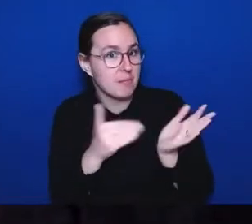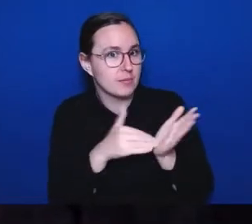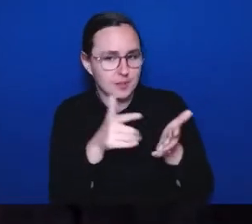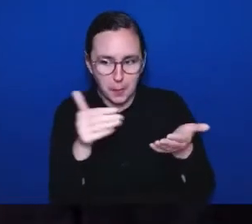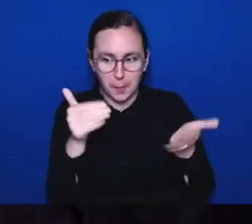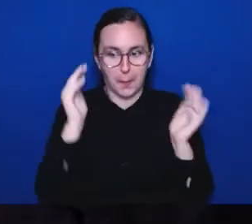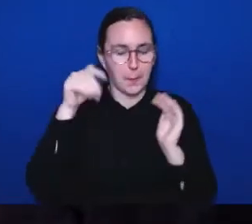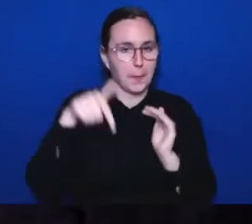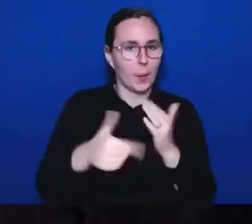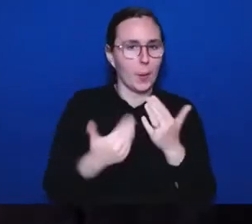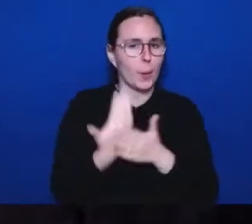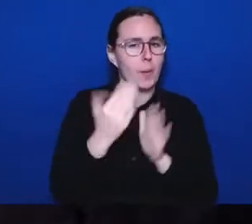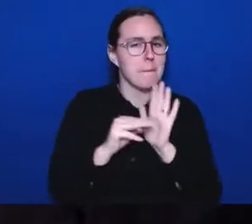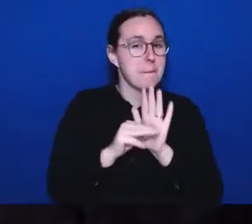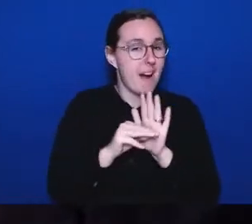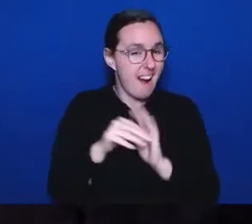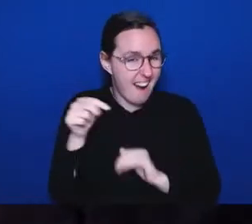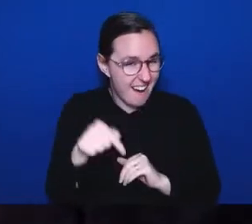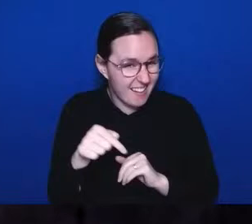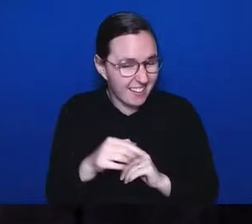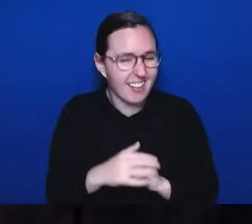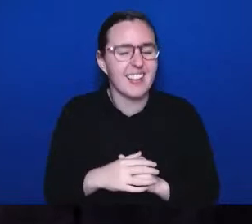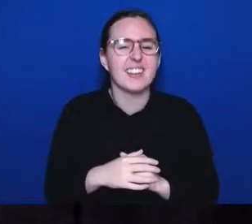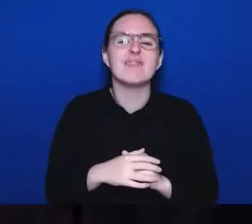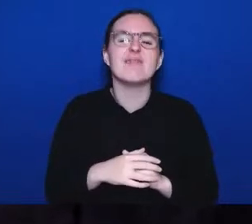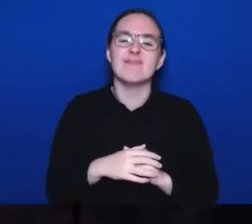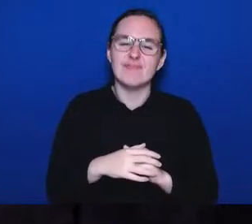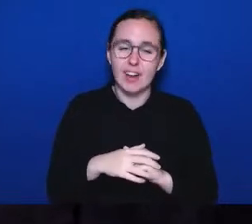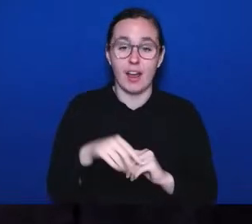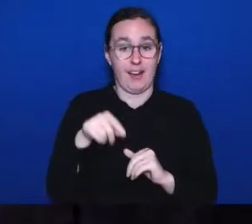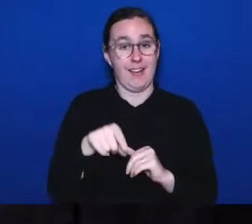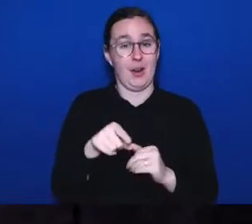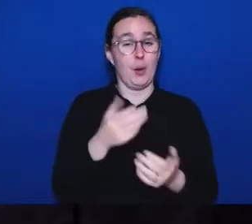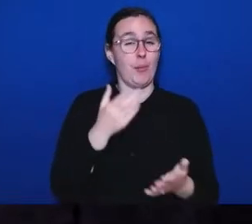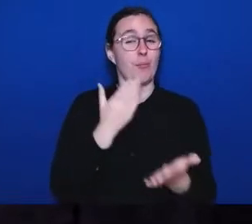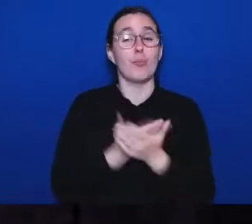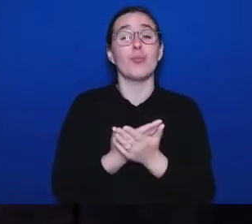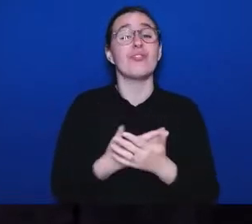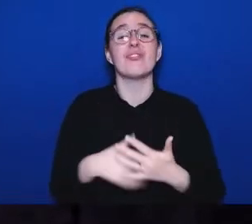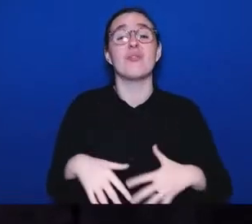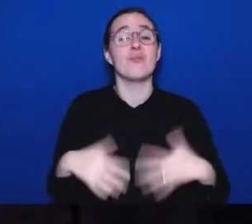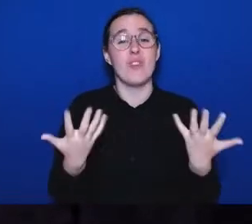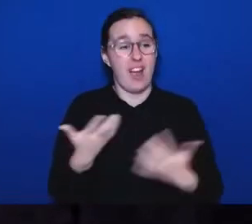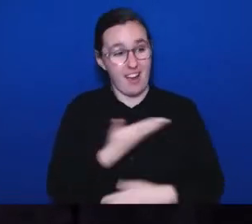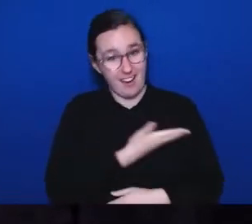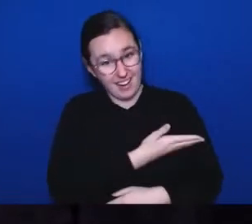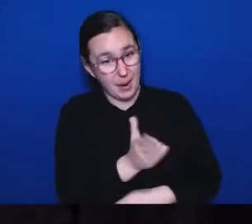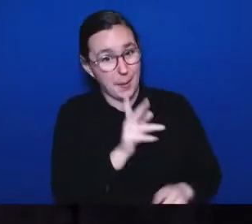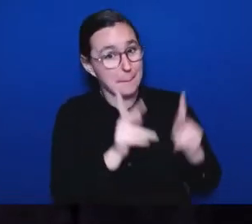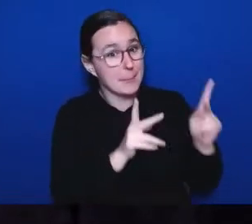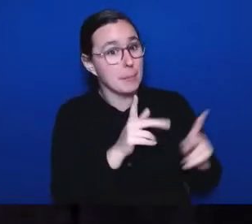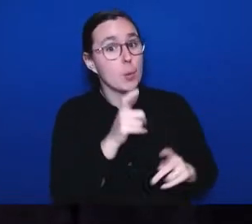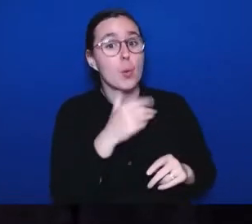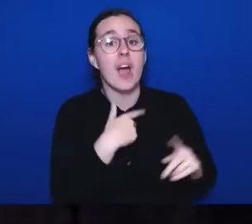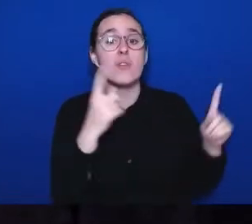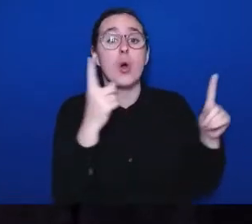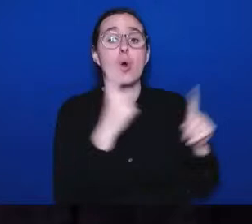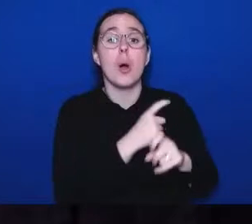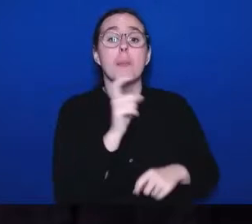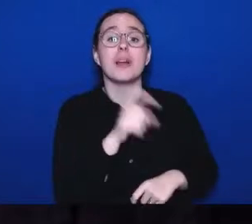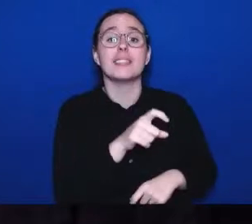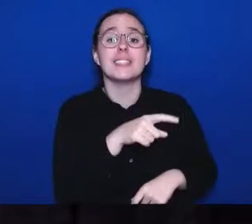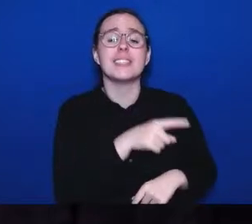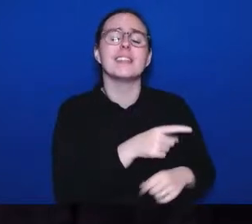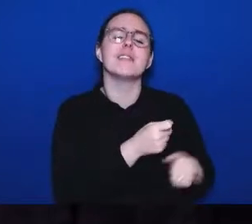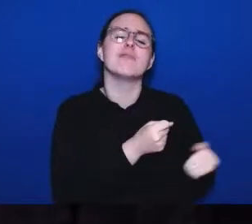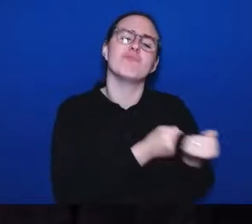to reflect the growing complexity of primary care needs of people. As we get older, our needs become more complex. This